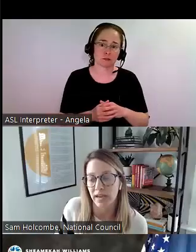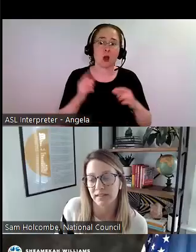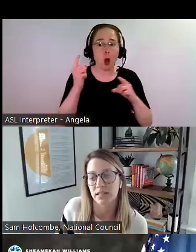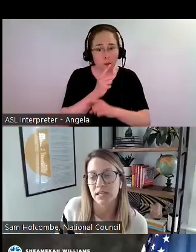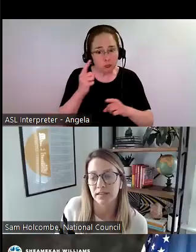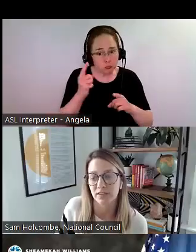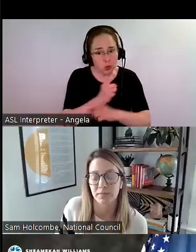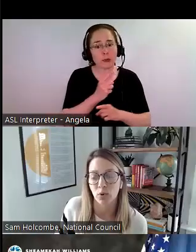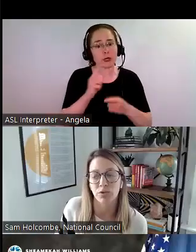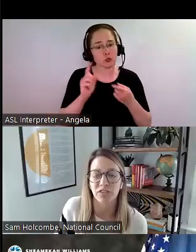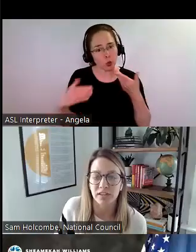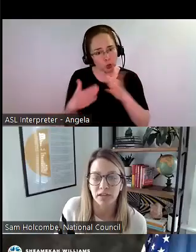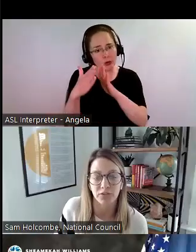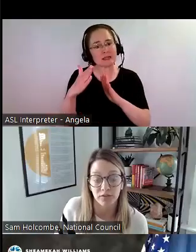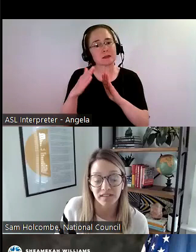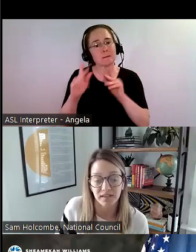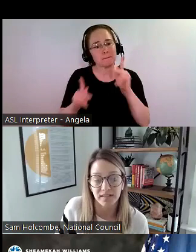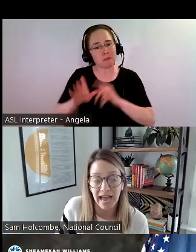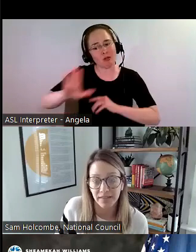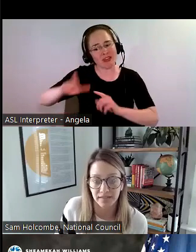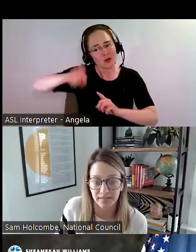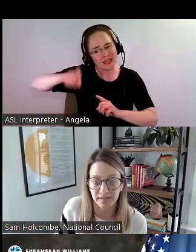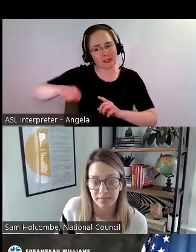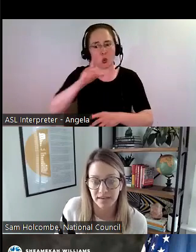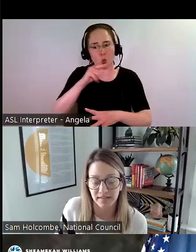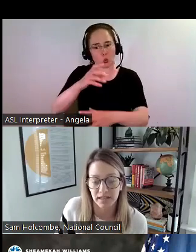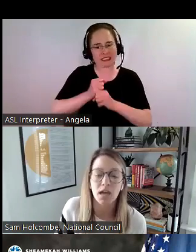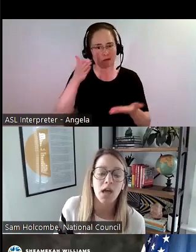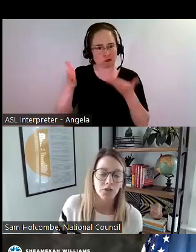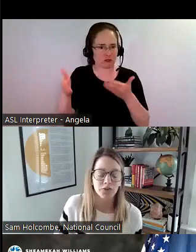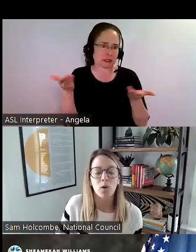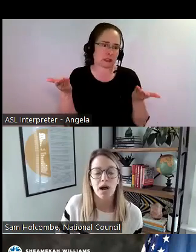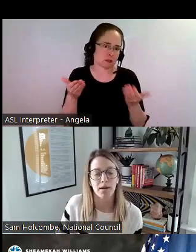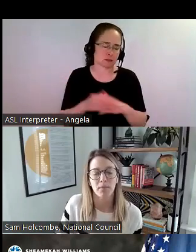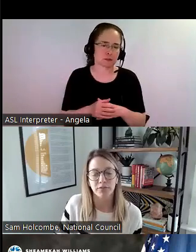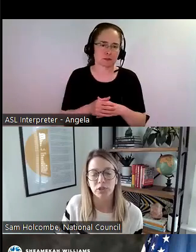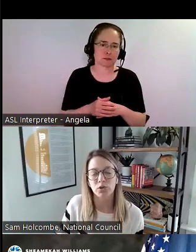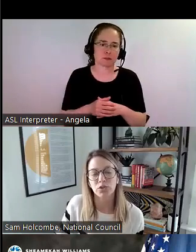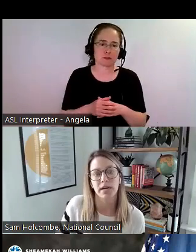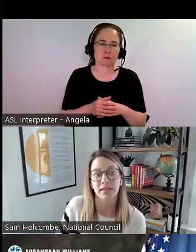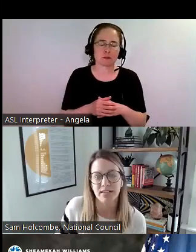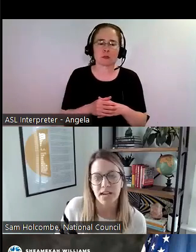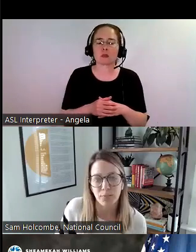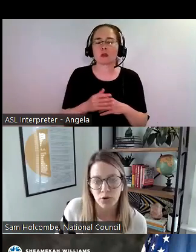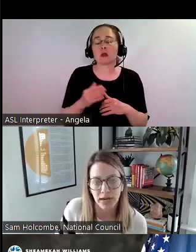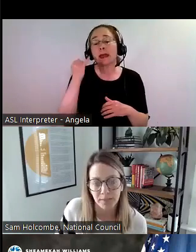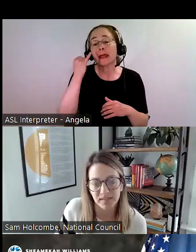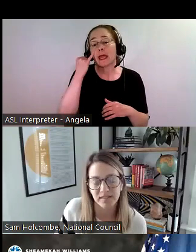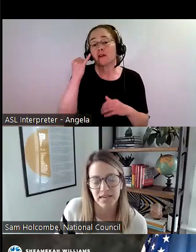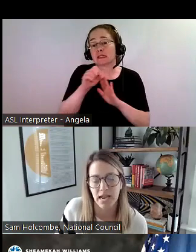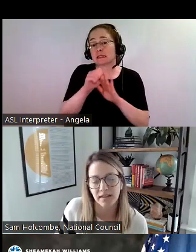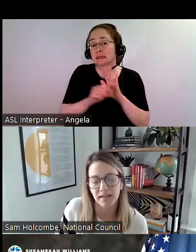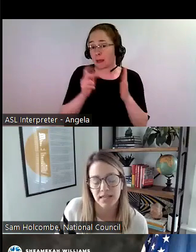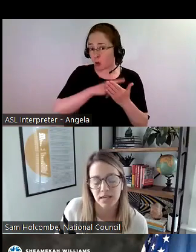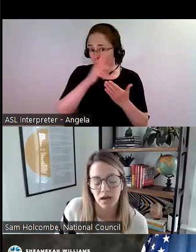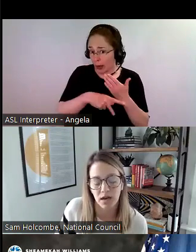appropriate to addressing the needs of people receiving services at the CCBHC. So for those running state